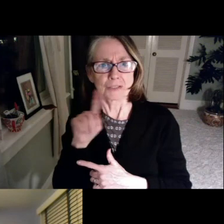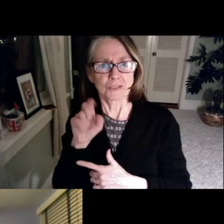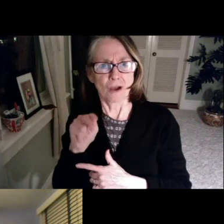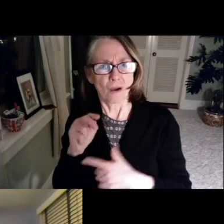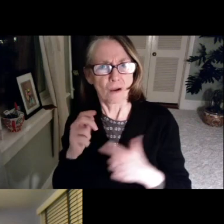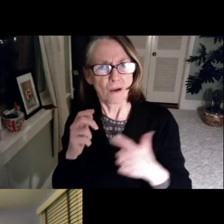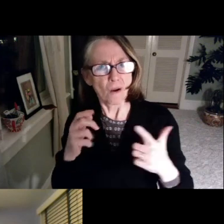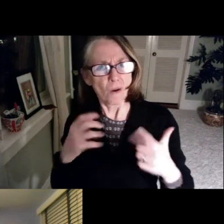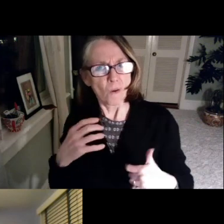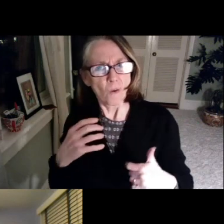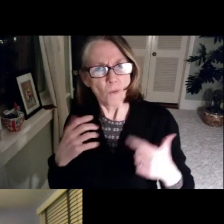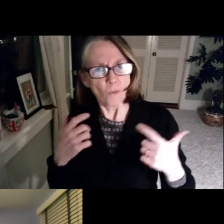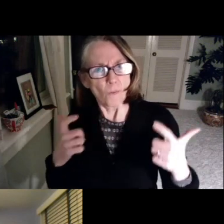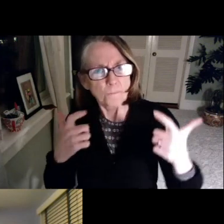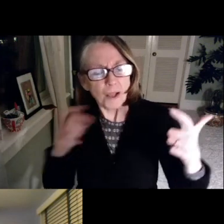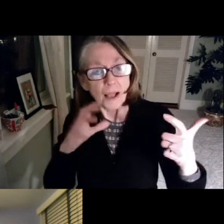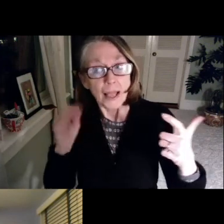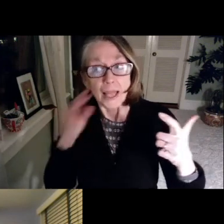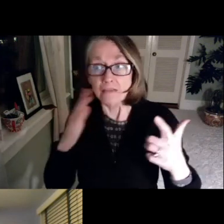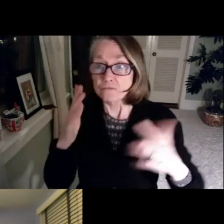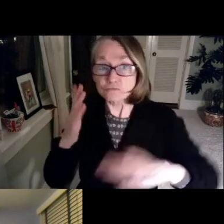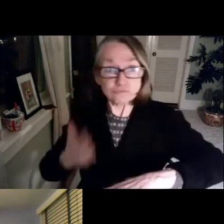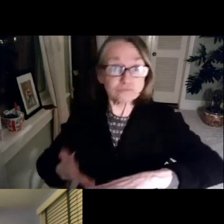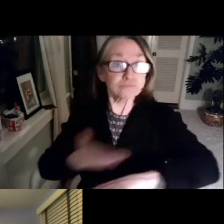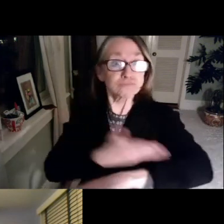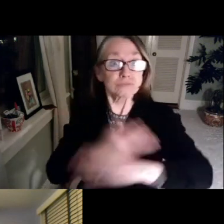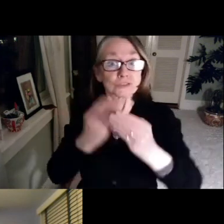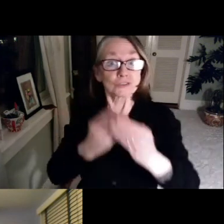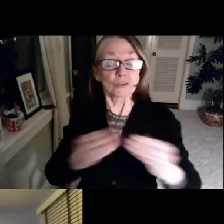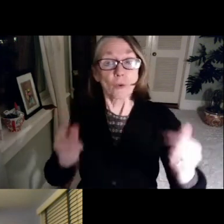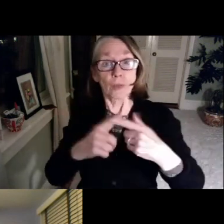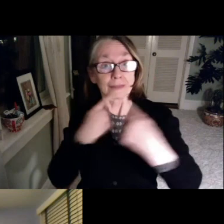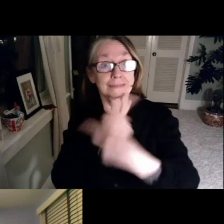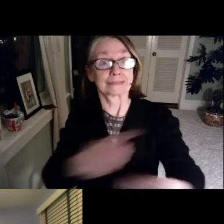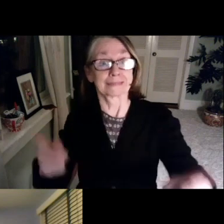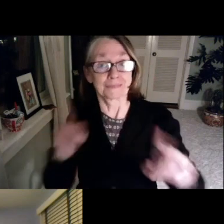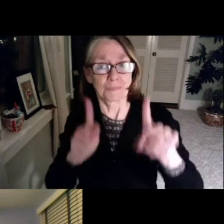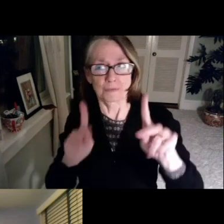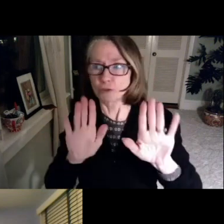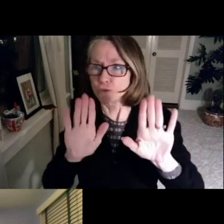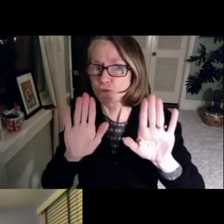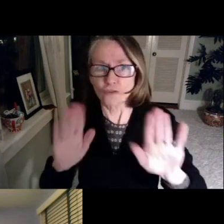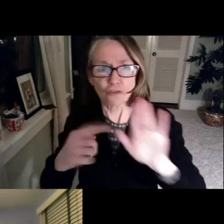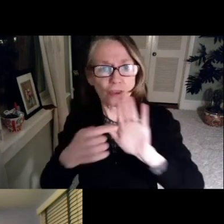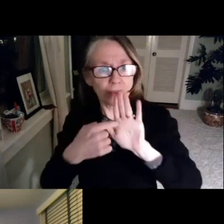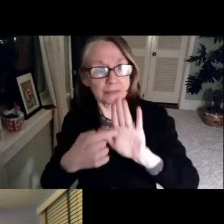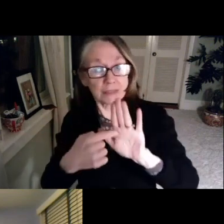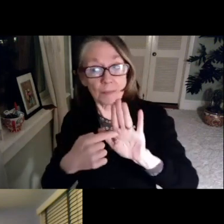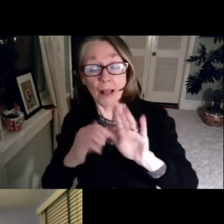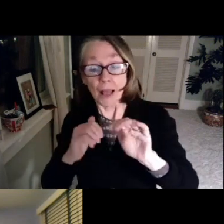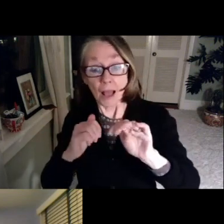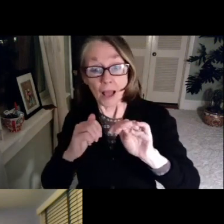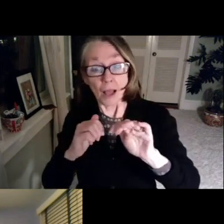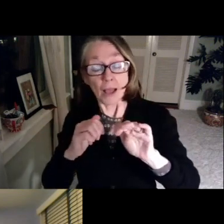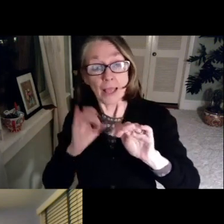something that's shared with so many other people. So that's like I said, a great example of how maybe we can make an